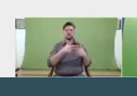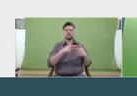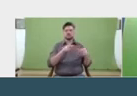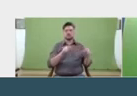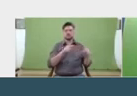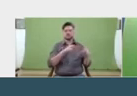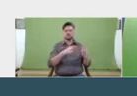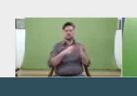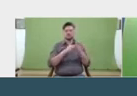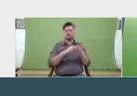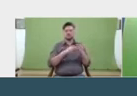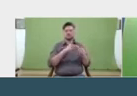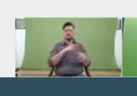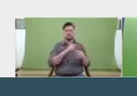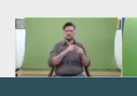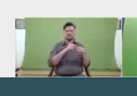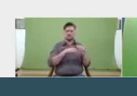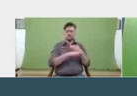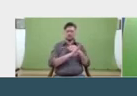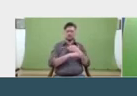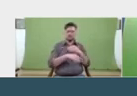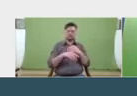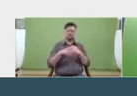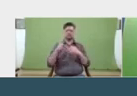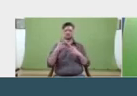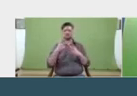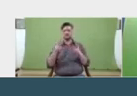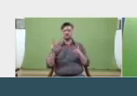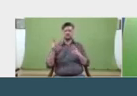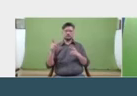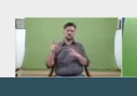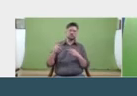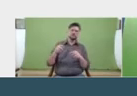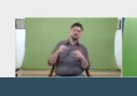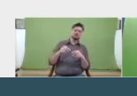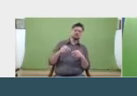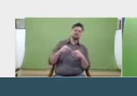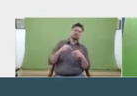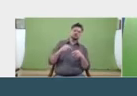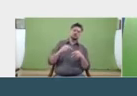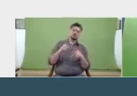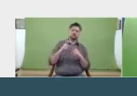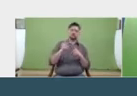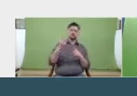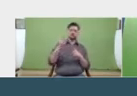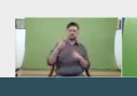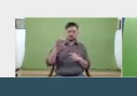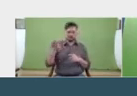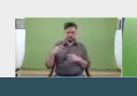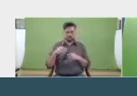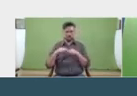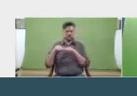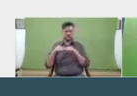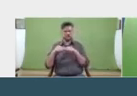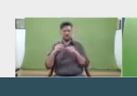linguistics and i organized a kind of a little workshop in equal opportunity cell in university of delhi in 2014 and he said something